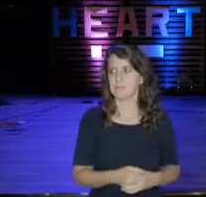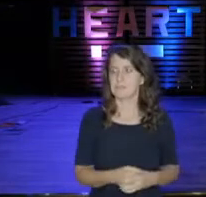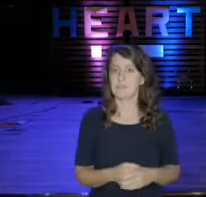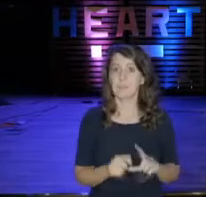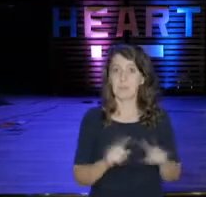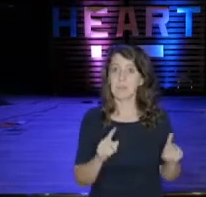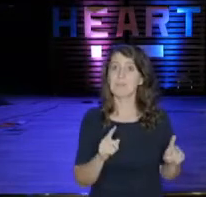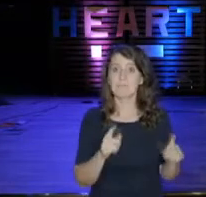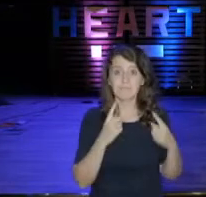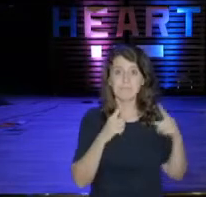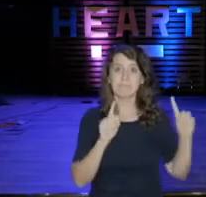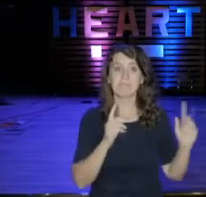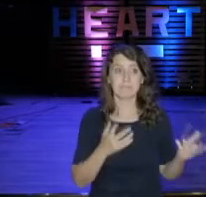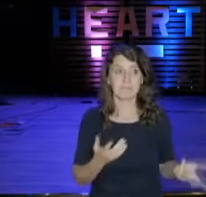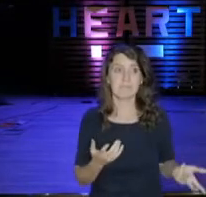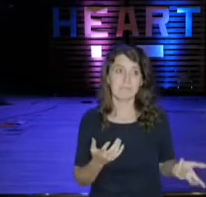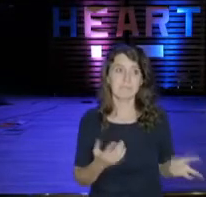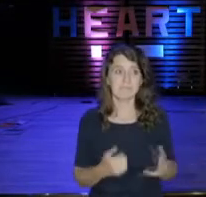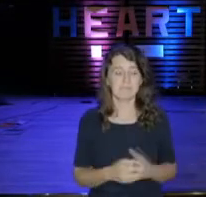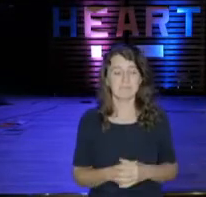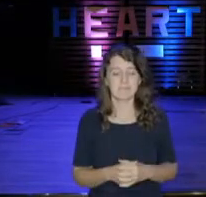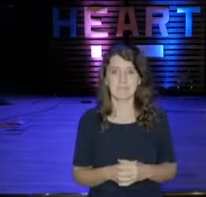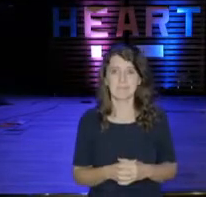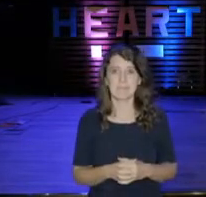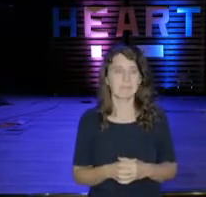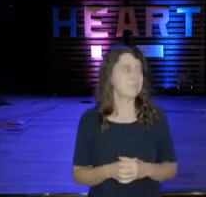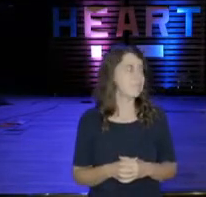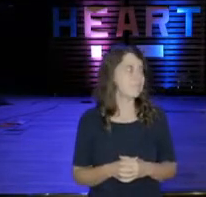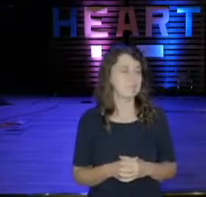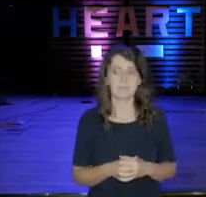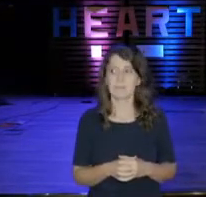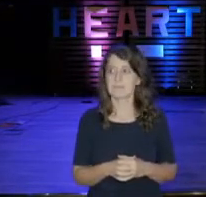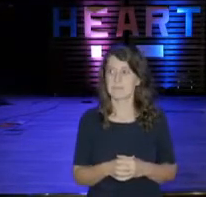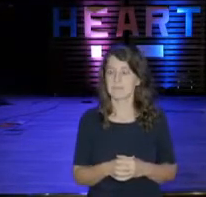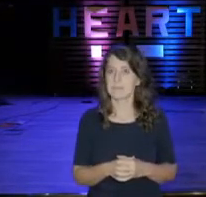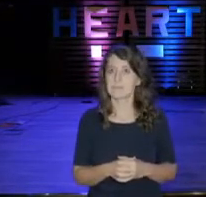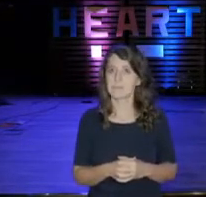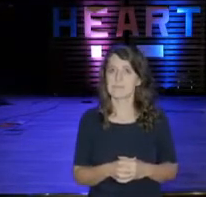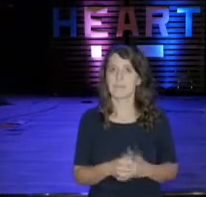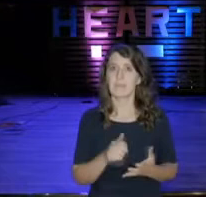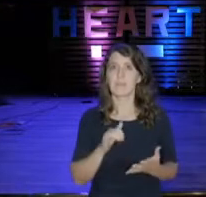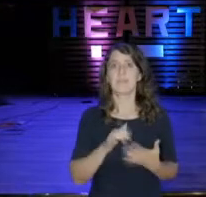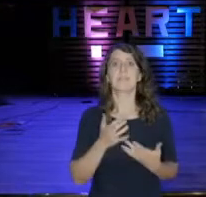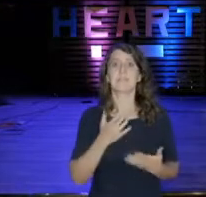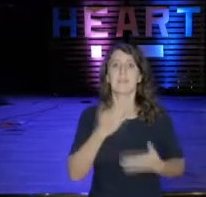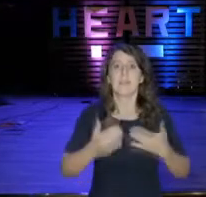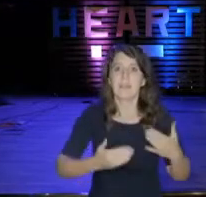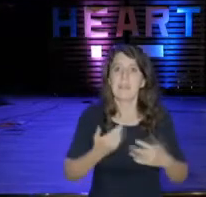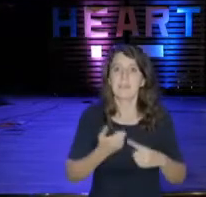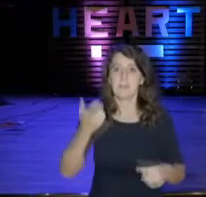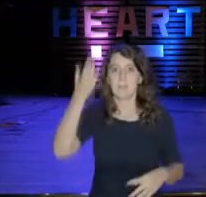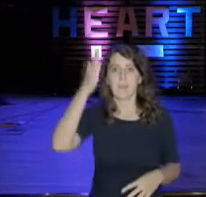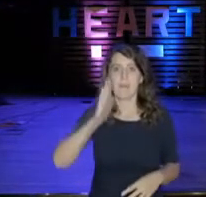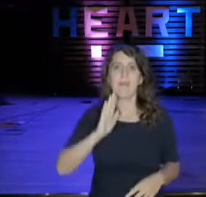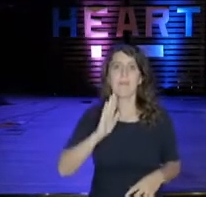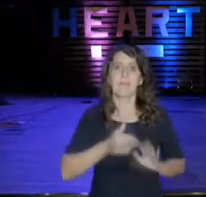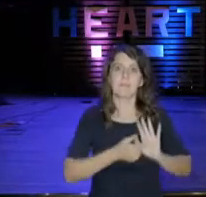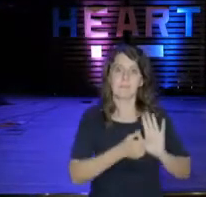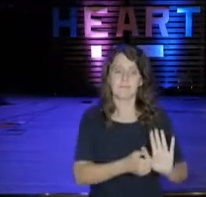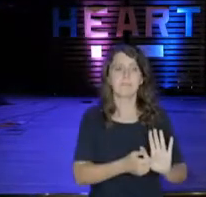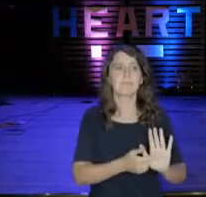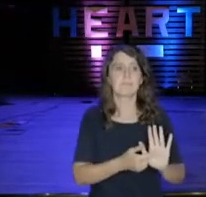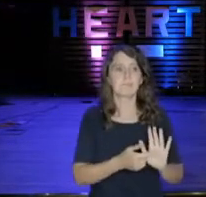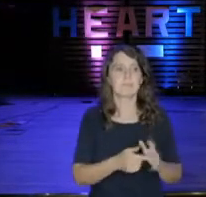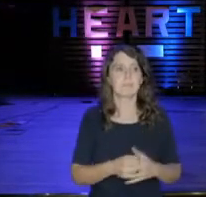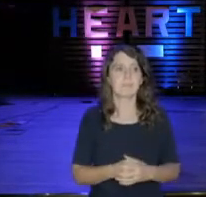they did. And that is God. That is the kindness of God. I don't know